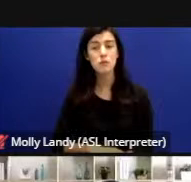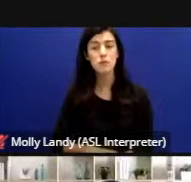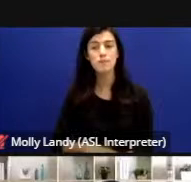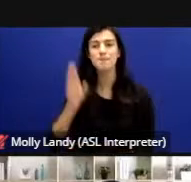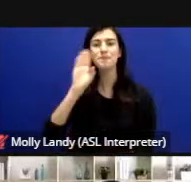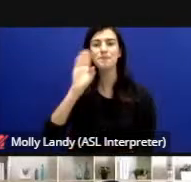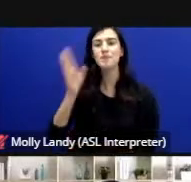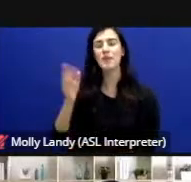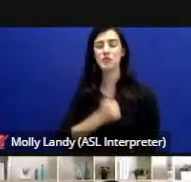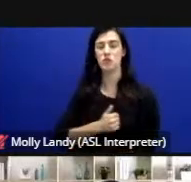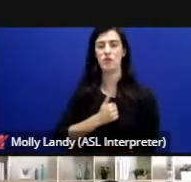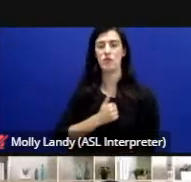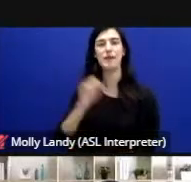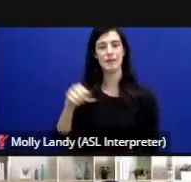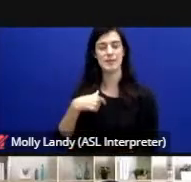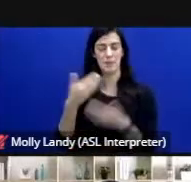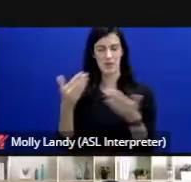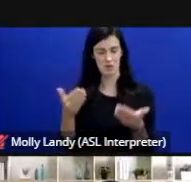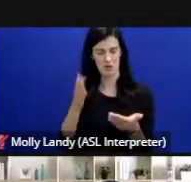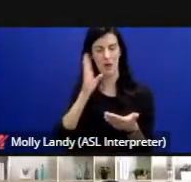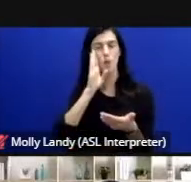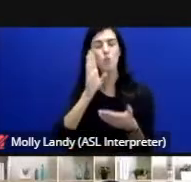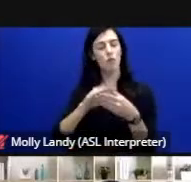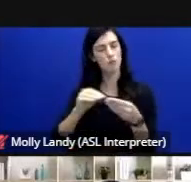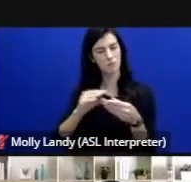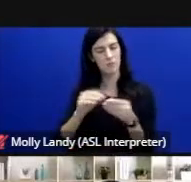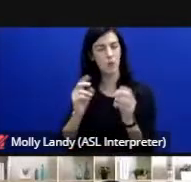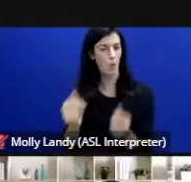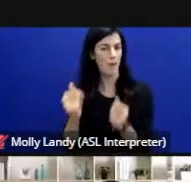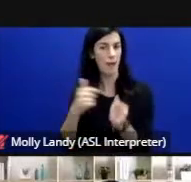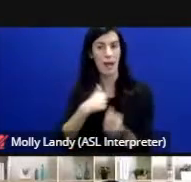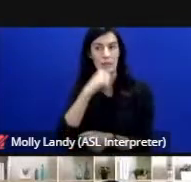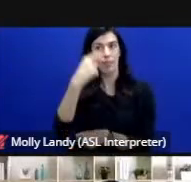Hi, sorry. Yes, I'm here and I'm going to be really quick because I didn't